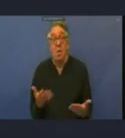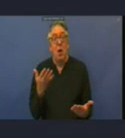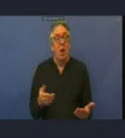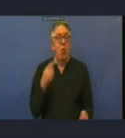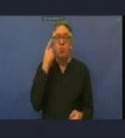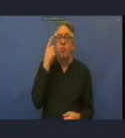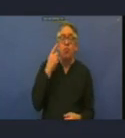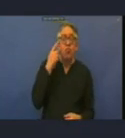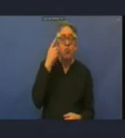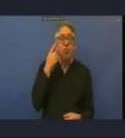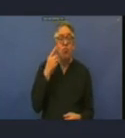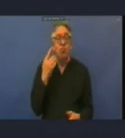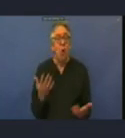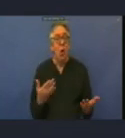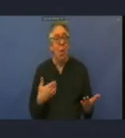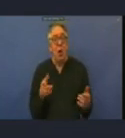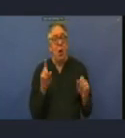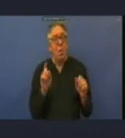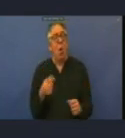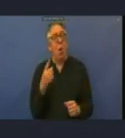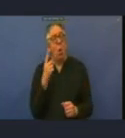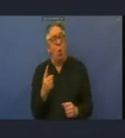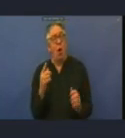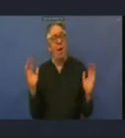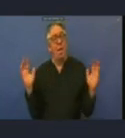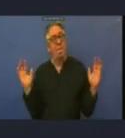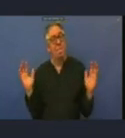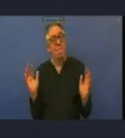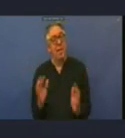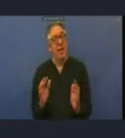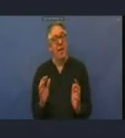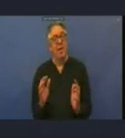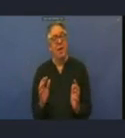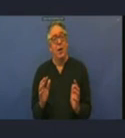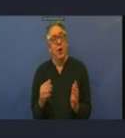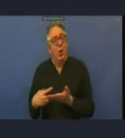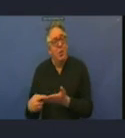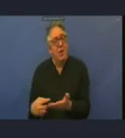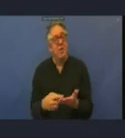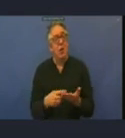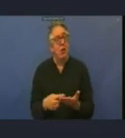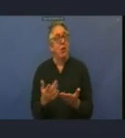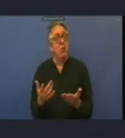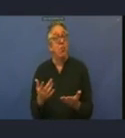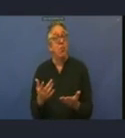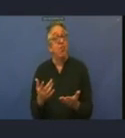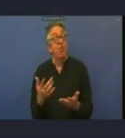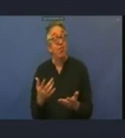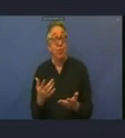meeting to check on annual impact and outcomes reached? Thanks.